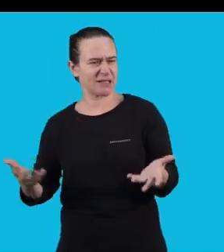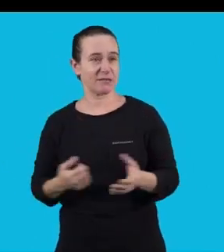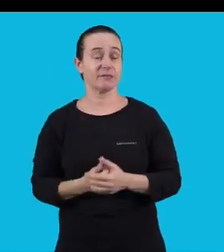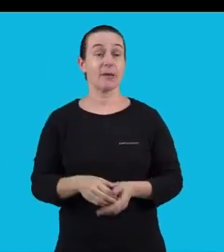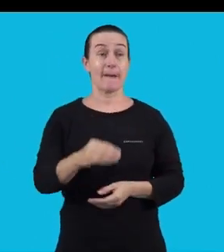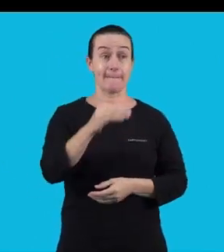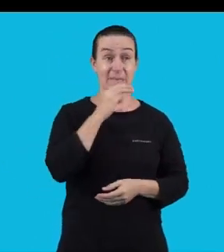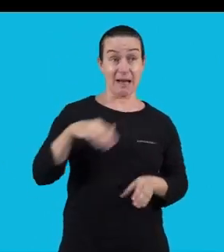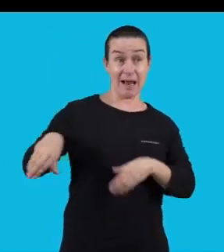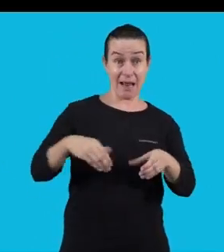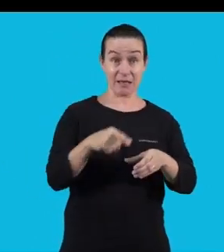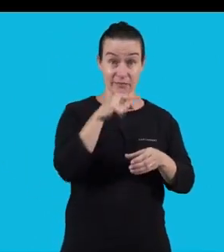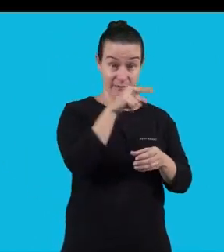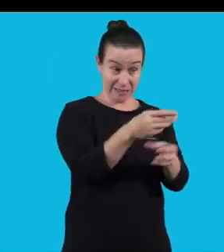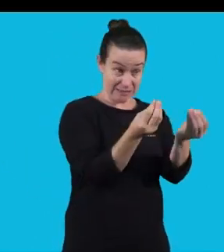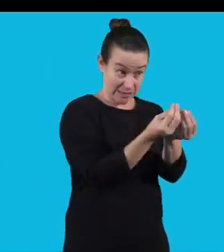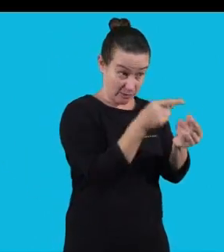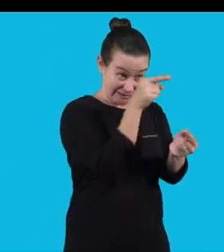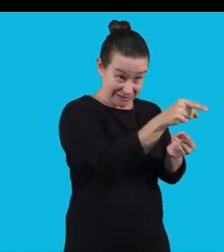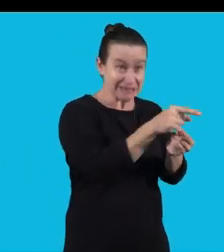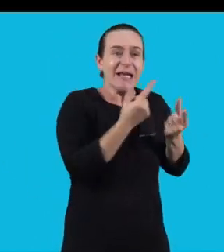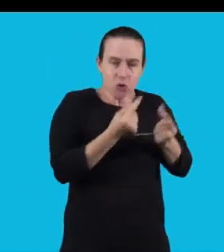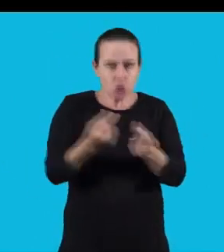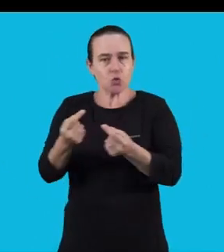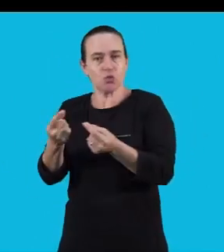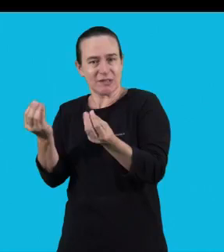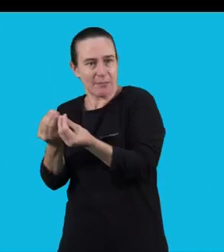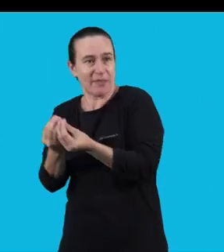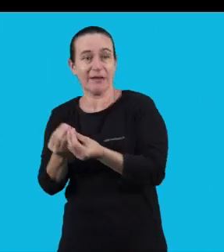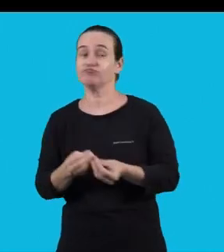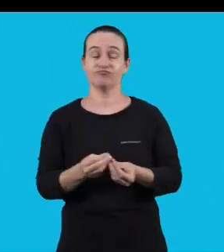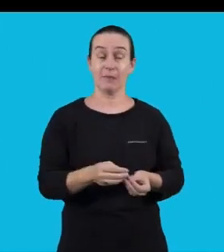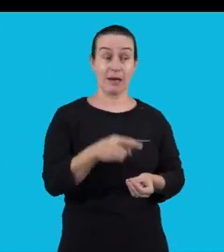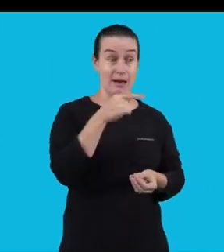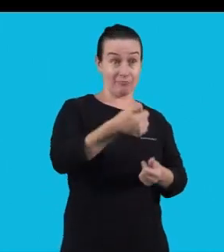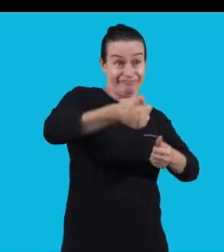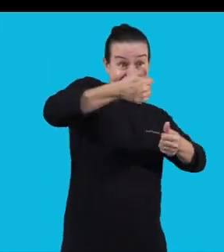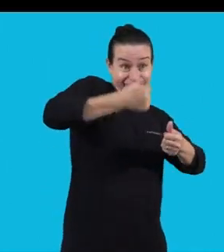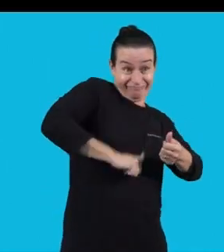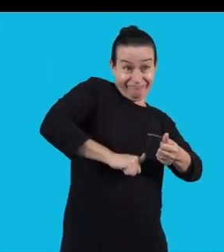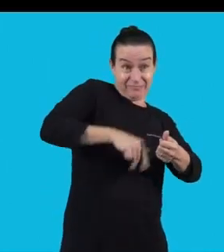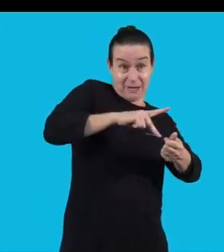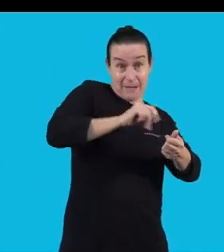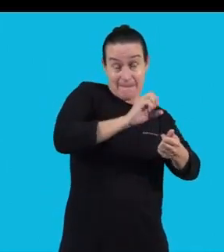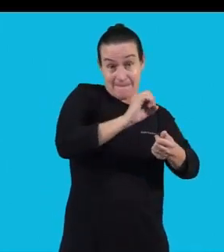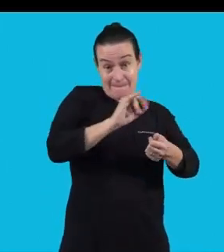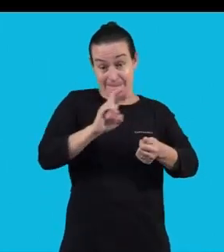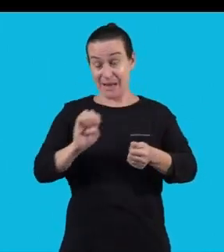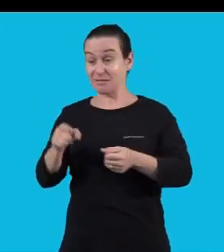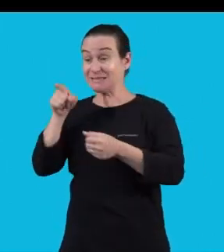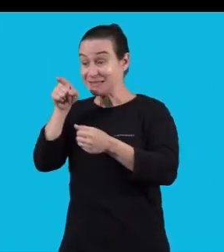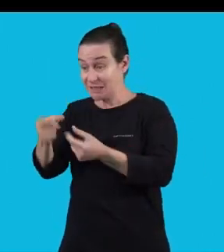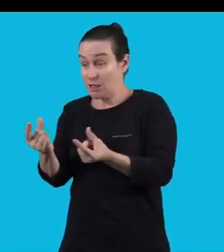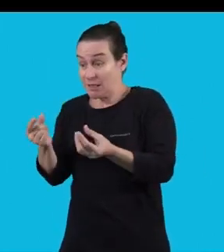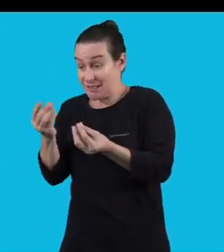the subject performs the action, and in passive, the subject receives the action. How do you convert?